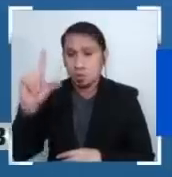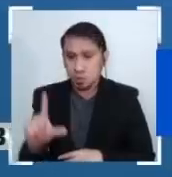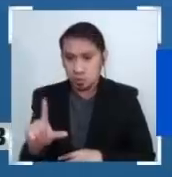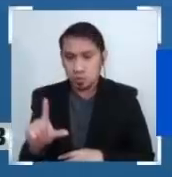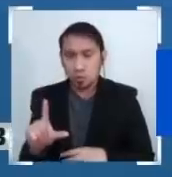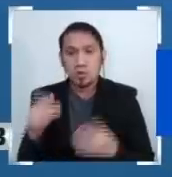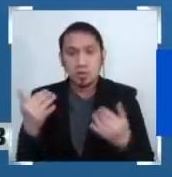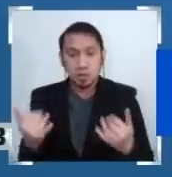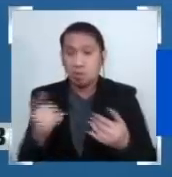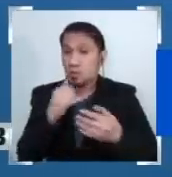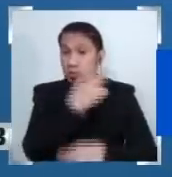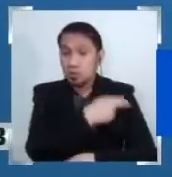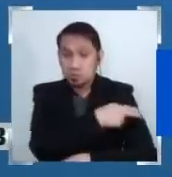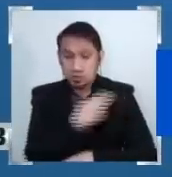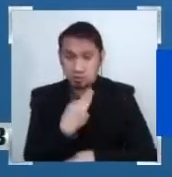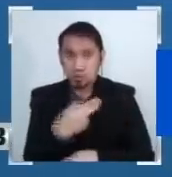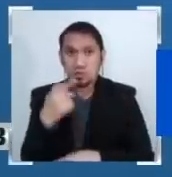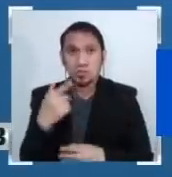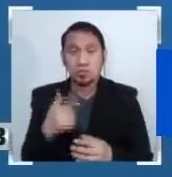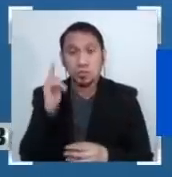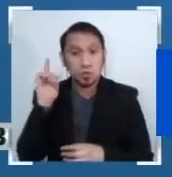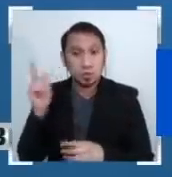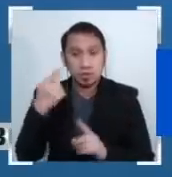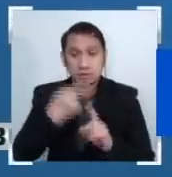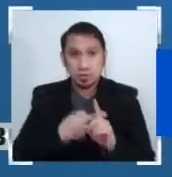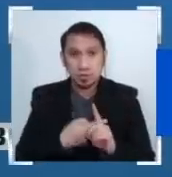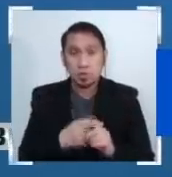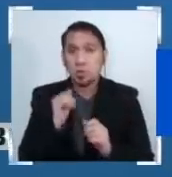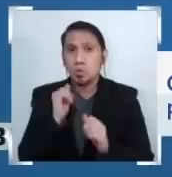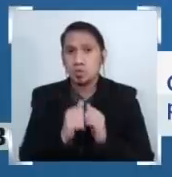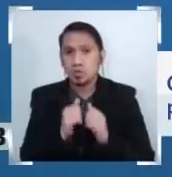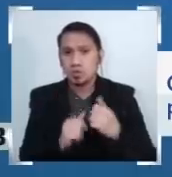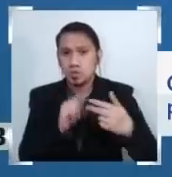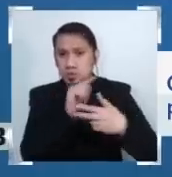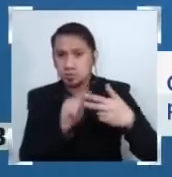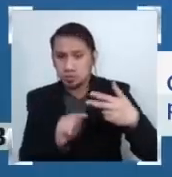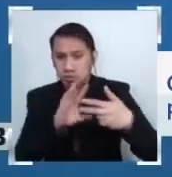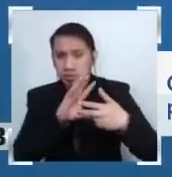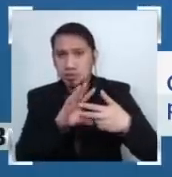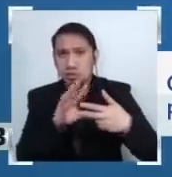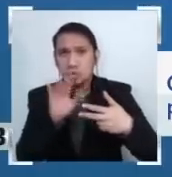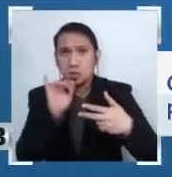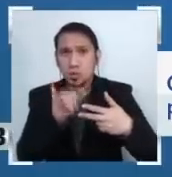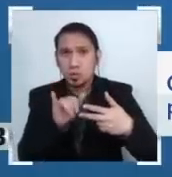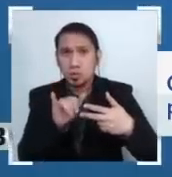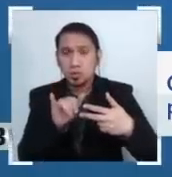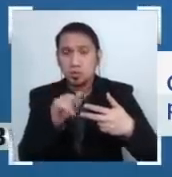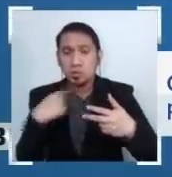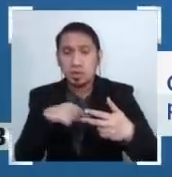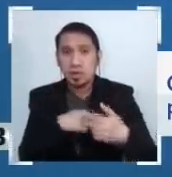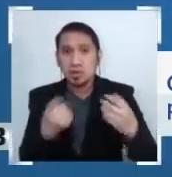and hospitalizations in 20 months. And so what these three mean together is that it suggests that we have